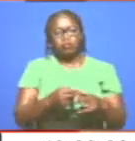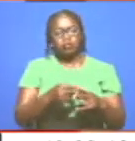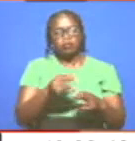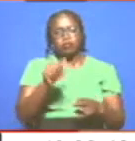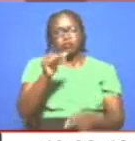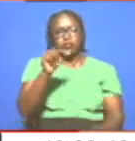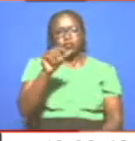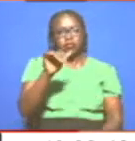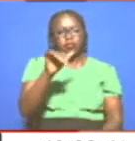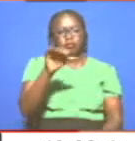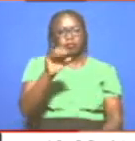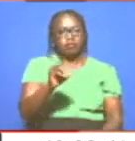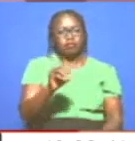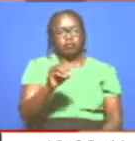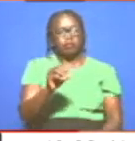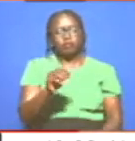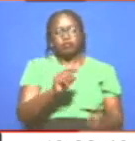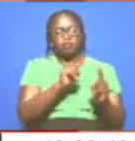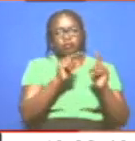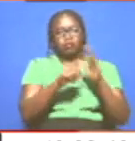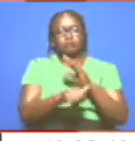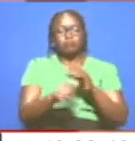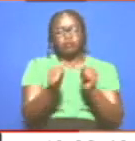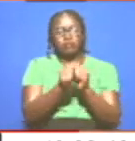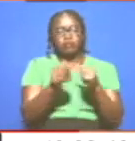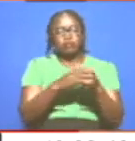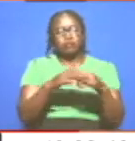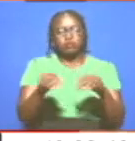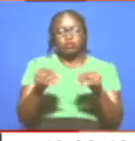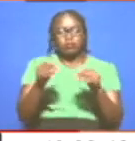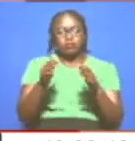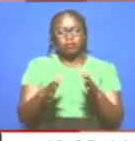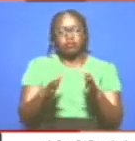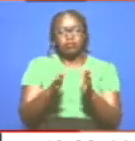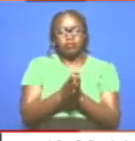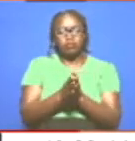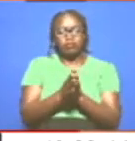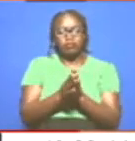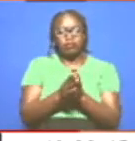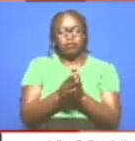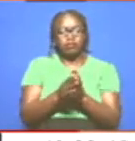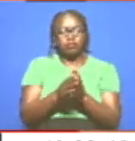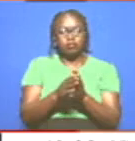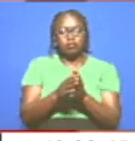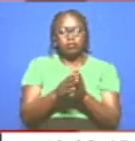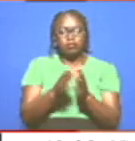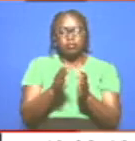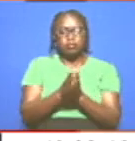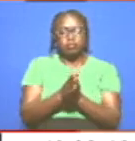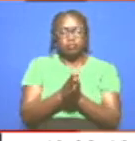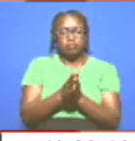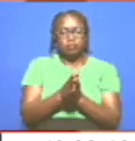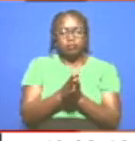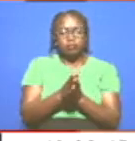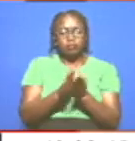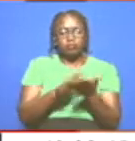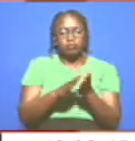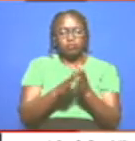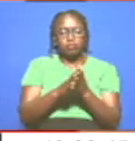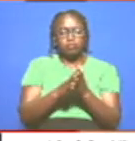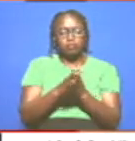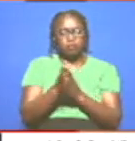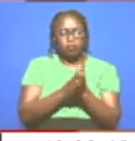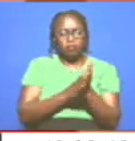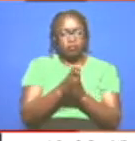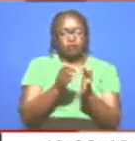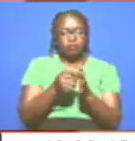who showed up at the under-19 qualifiers for the under-19 Cricket World Cup. And he became a sensation from Homa